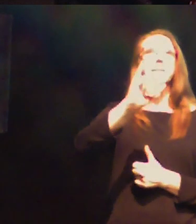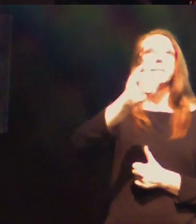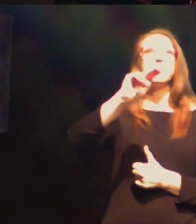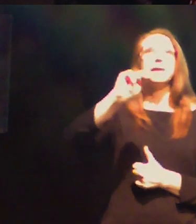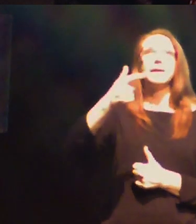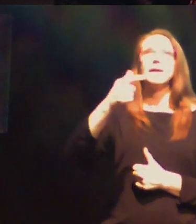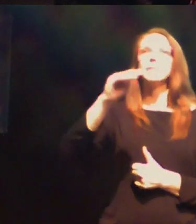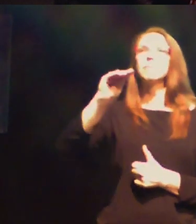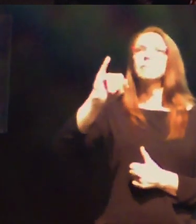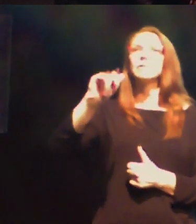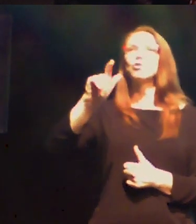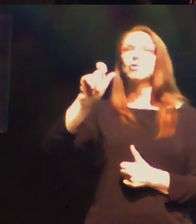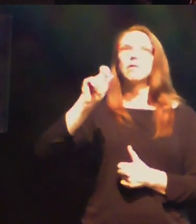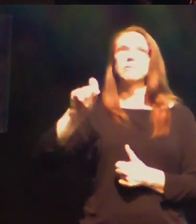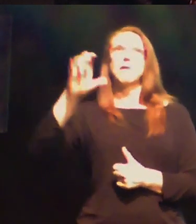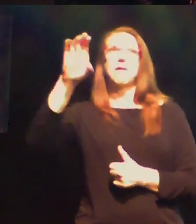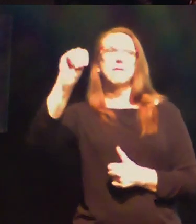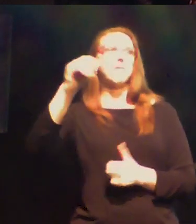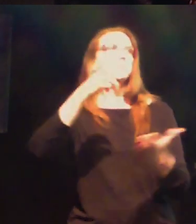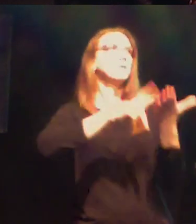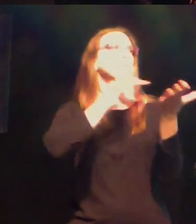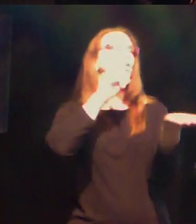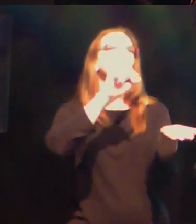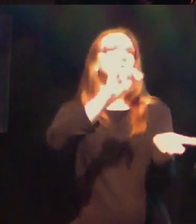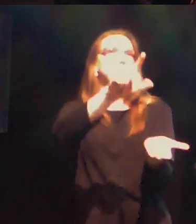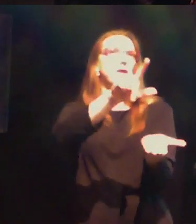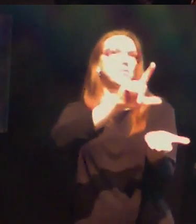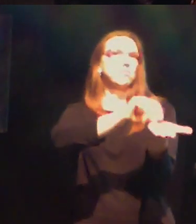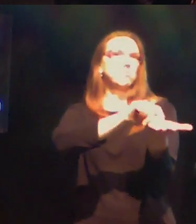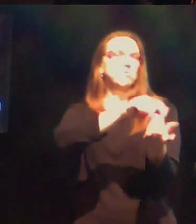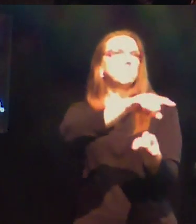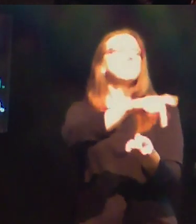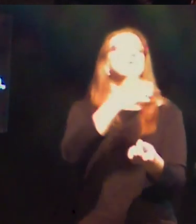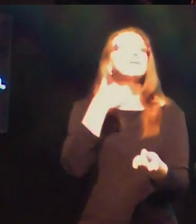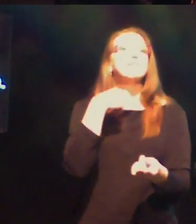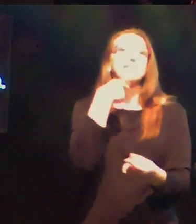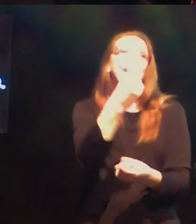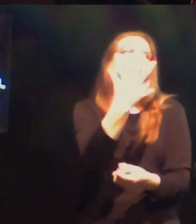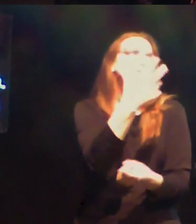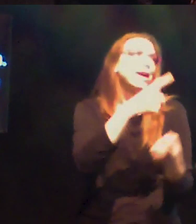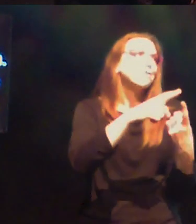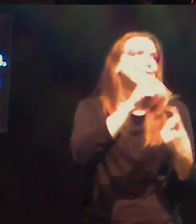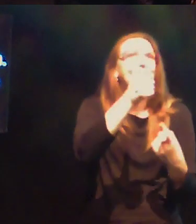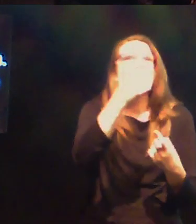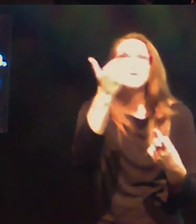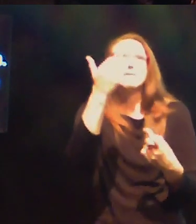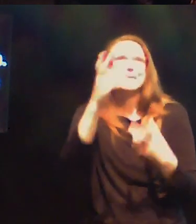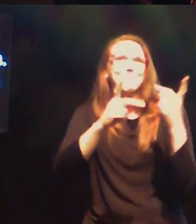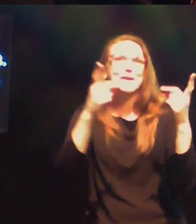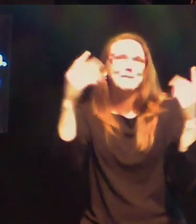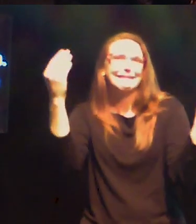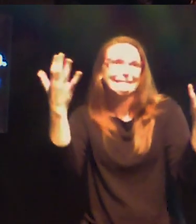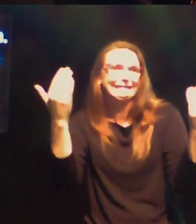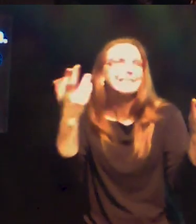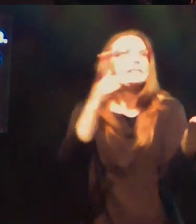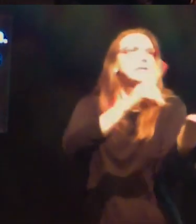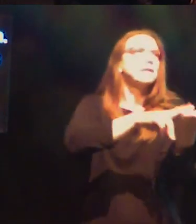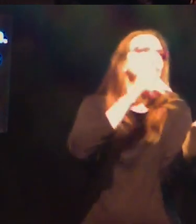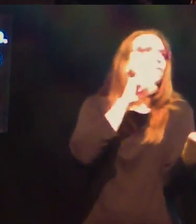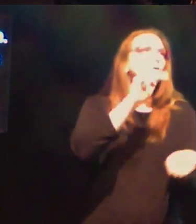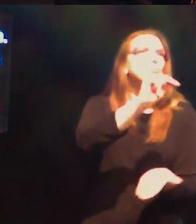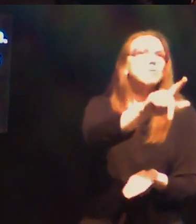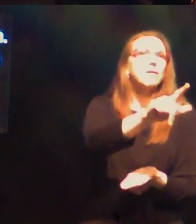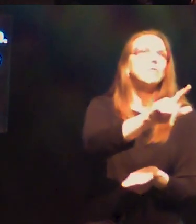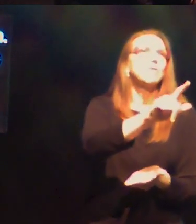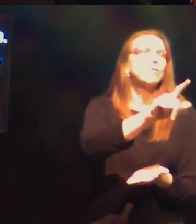www.beingmichelle.com. We need everyone to sign up for the newsletter. We'd like you to tell at least 5 or 10 or 15, however many people, to please sign up for the newsletter and